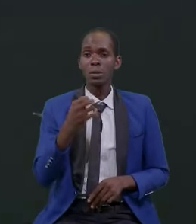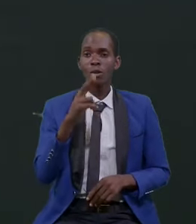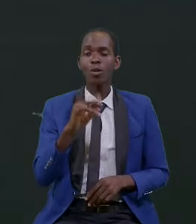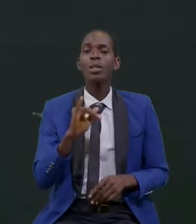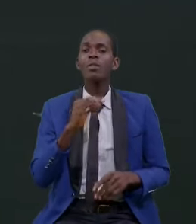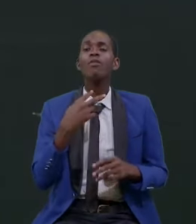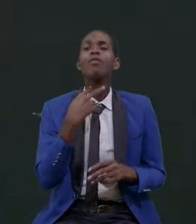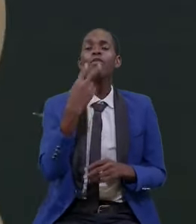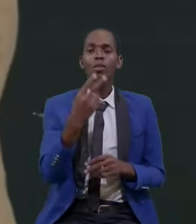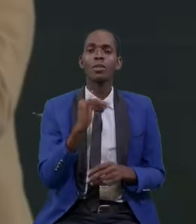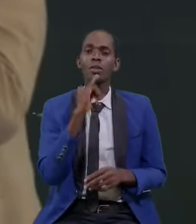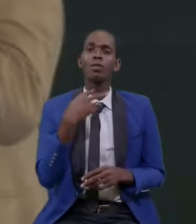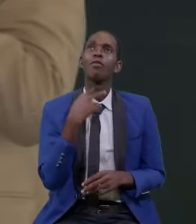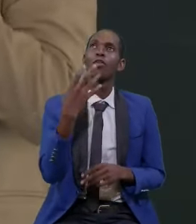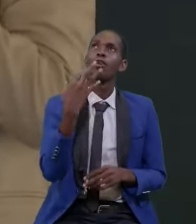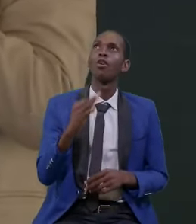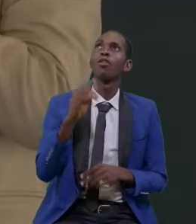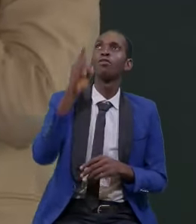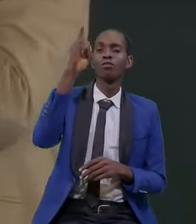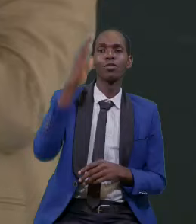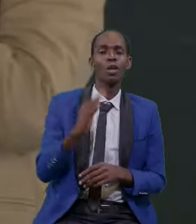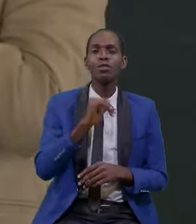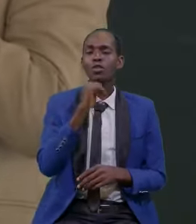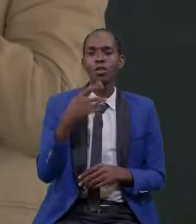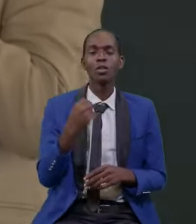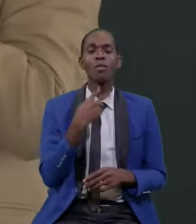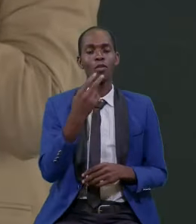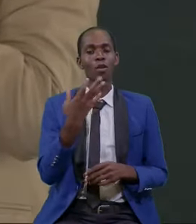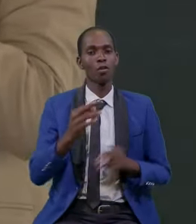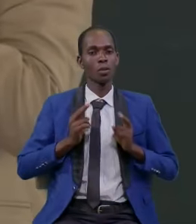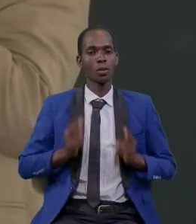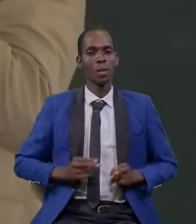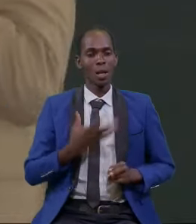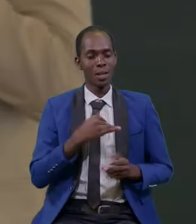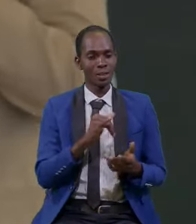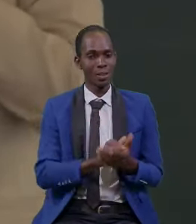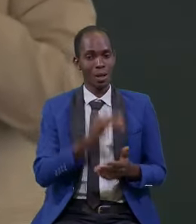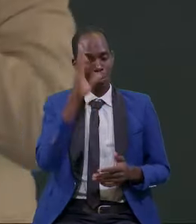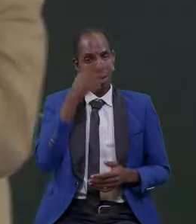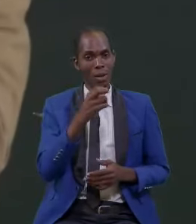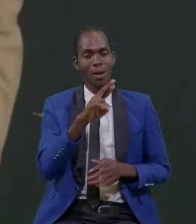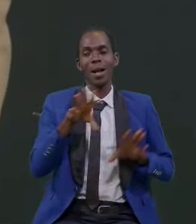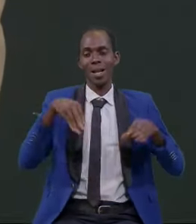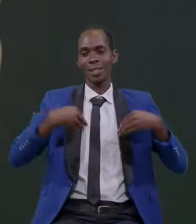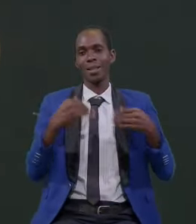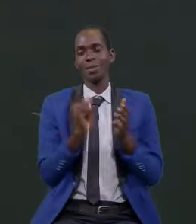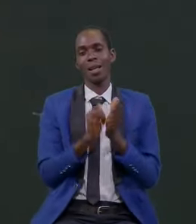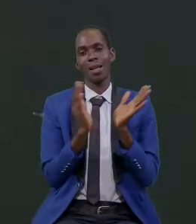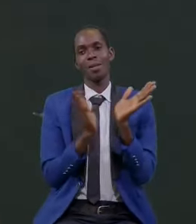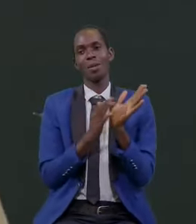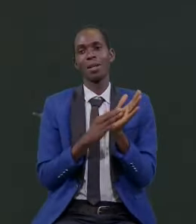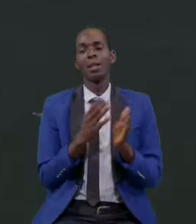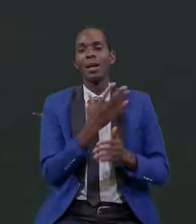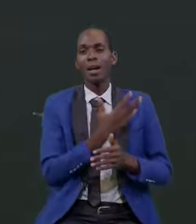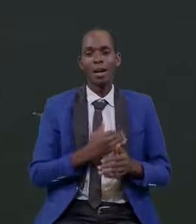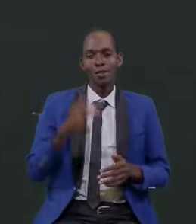of a man. And he accepted that. He was looking for honor from men. He was looking for congratulations from